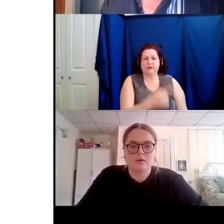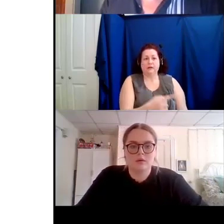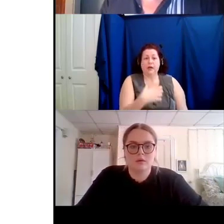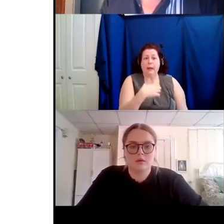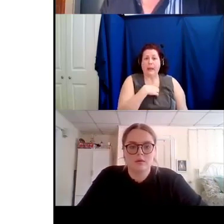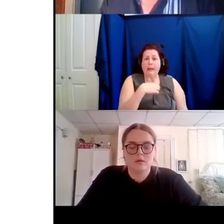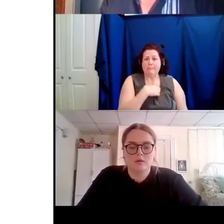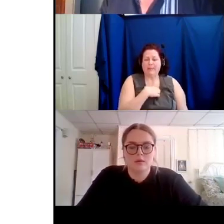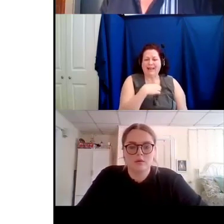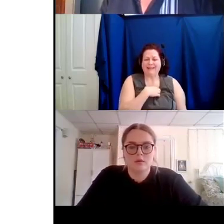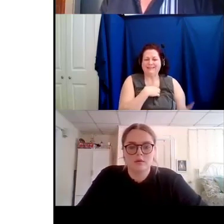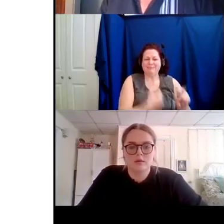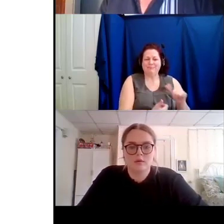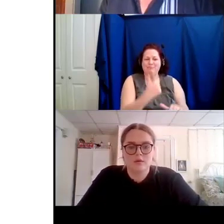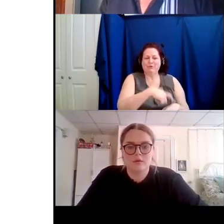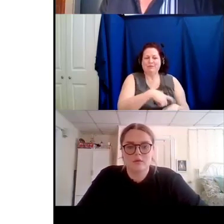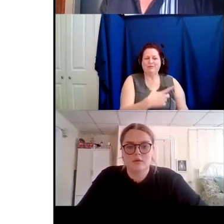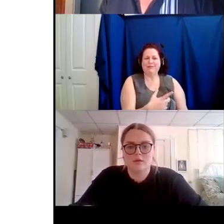not substantiated.